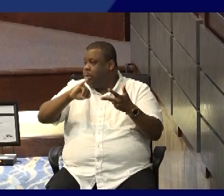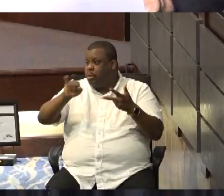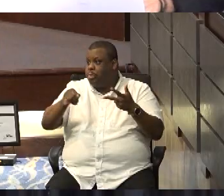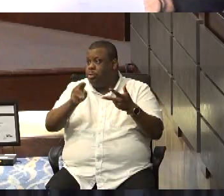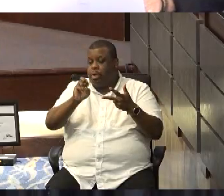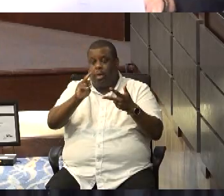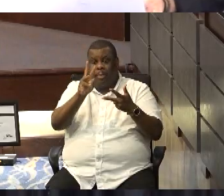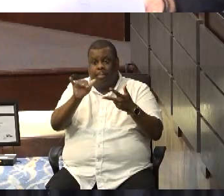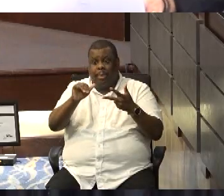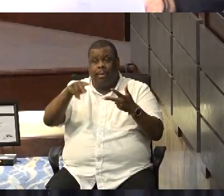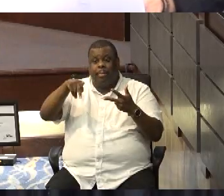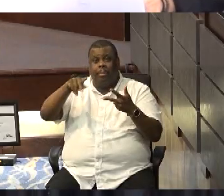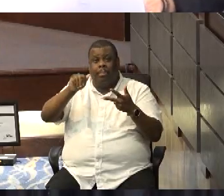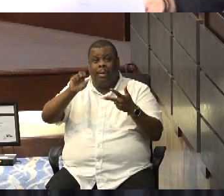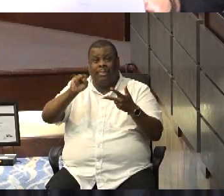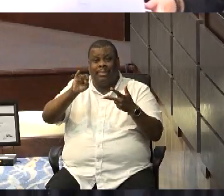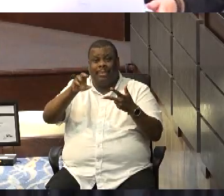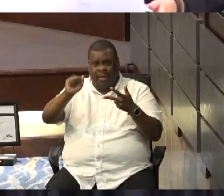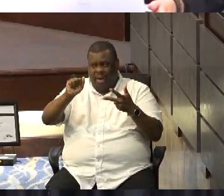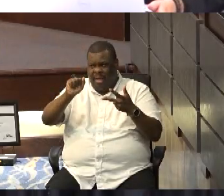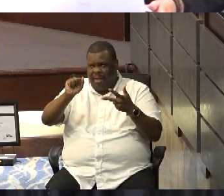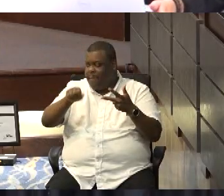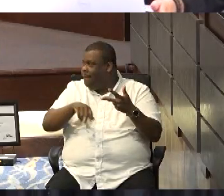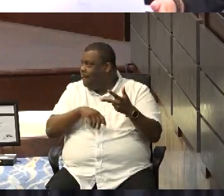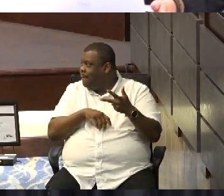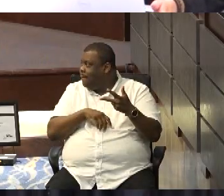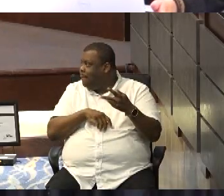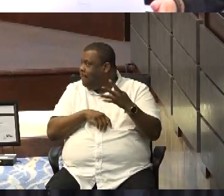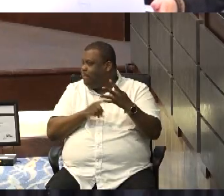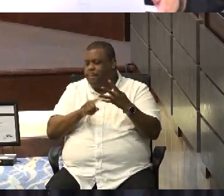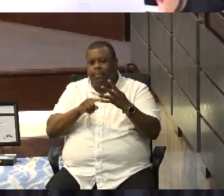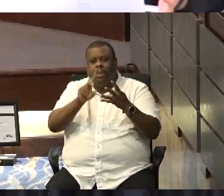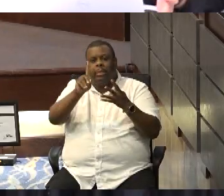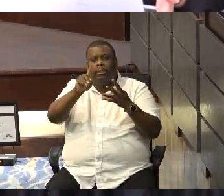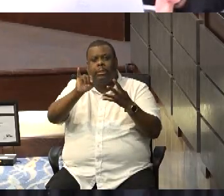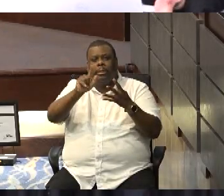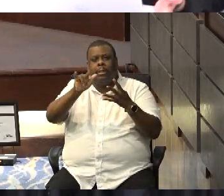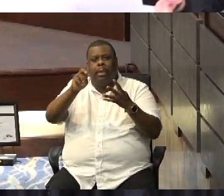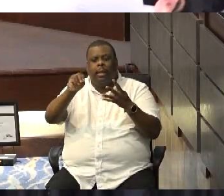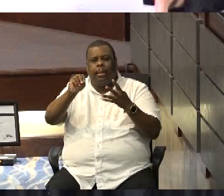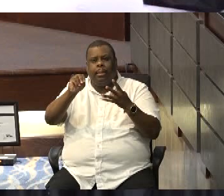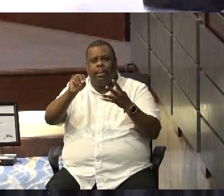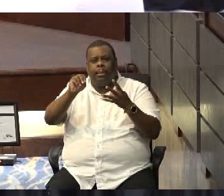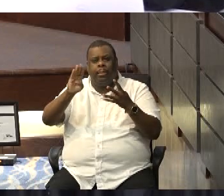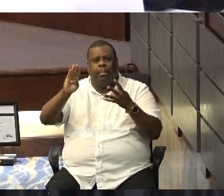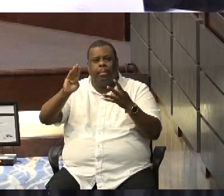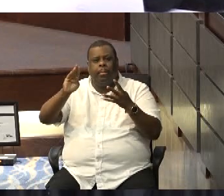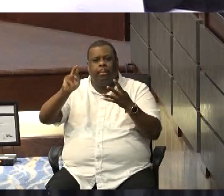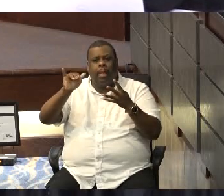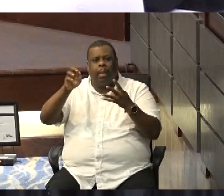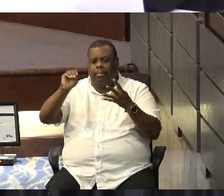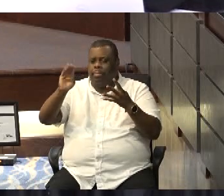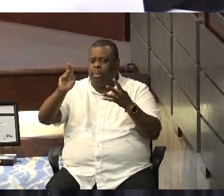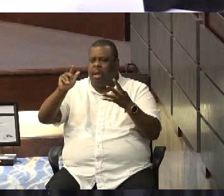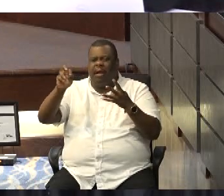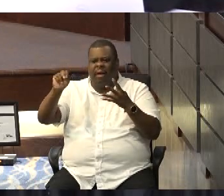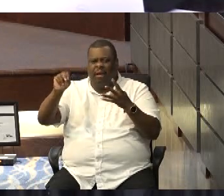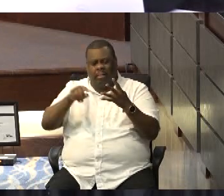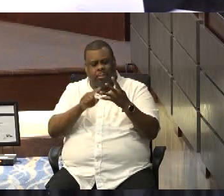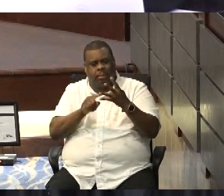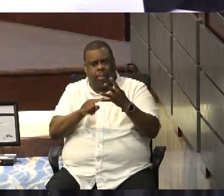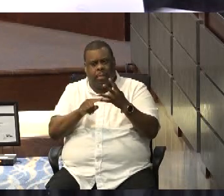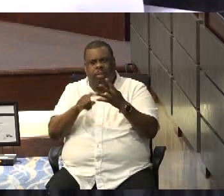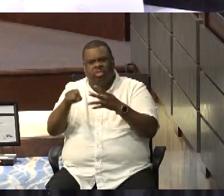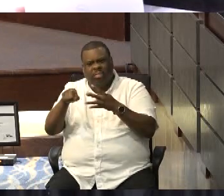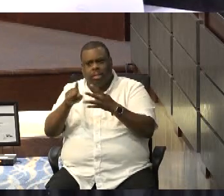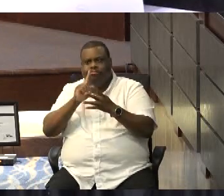from our Economic Development Office, and his right, Fiona Bond, who's our Champion of the Arts. Probably has a better